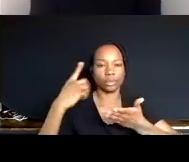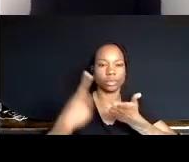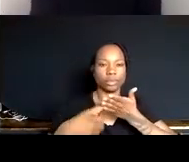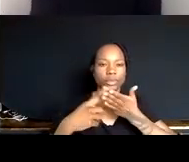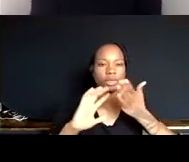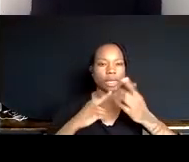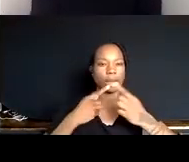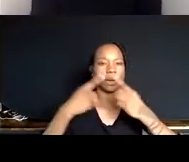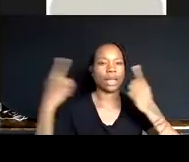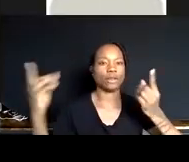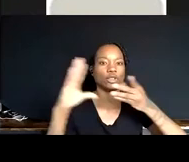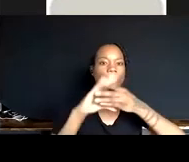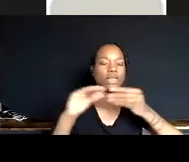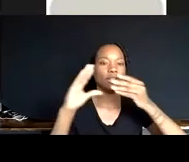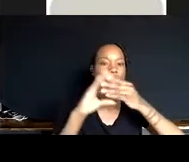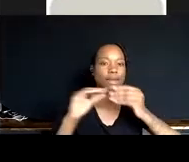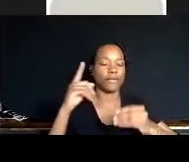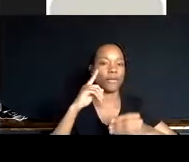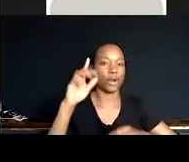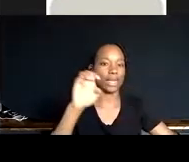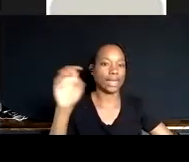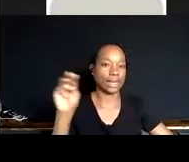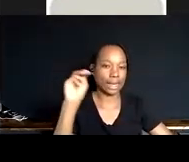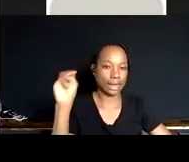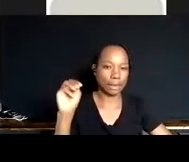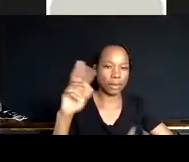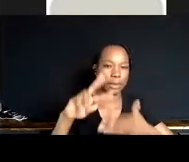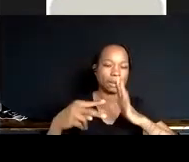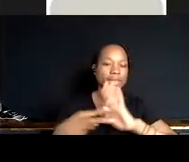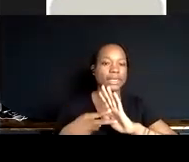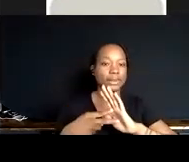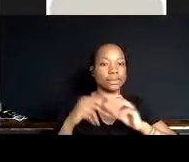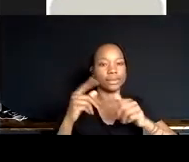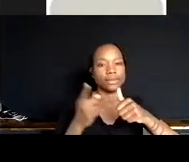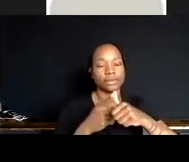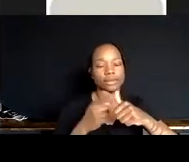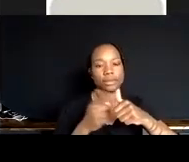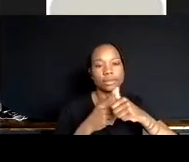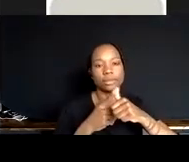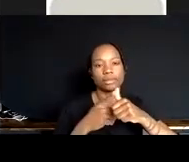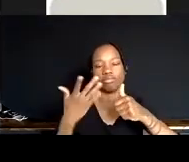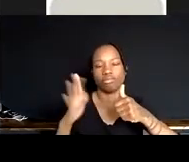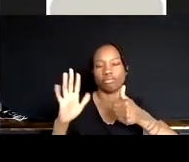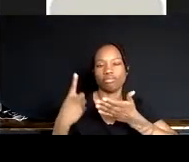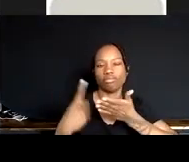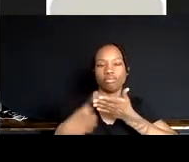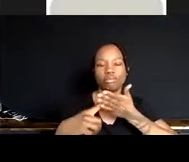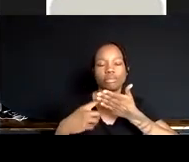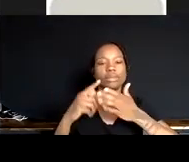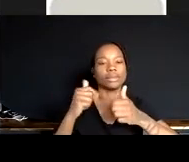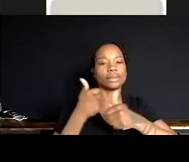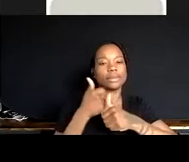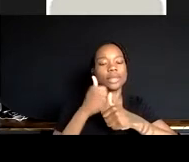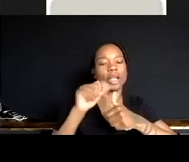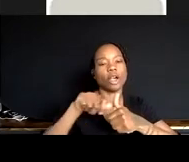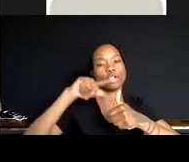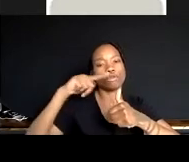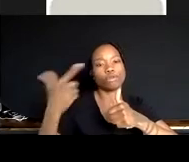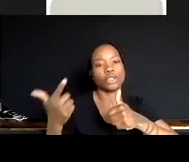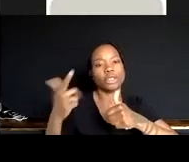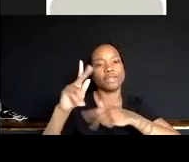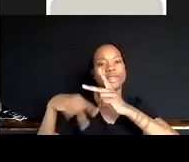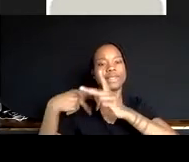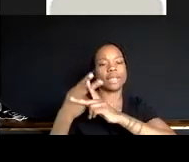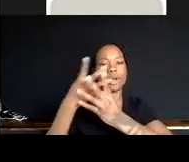is about. The first is, which we've mentioned already, it's an alternative form of incarceration. It's not an alternative